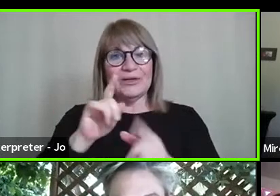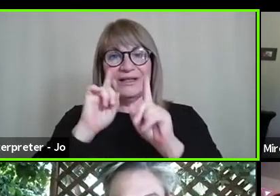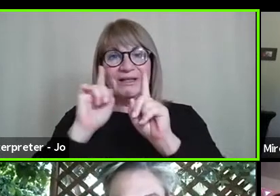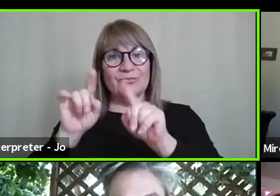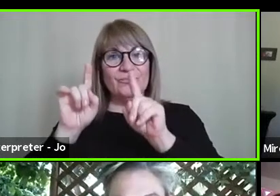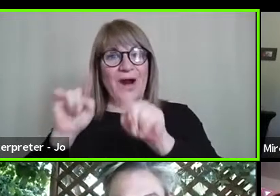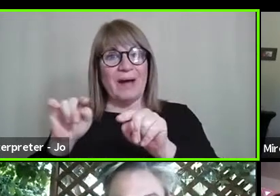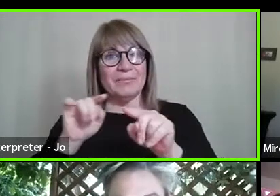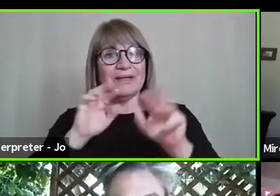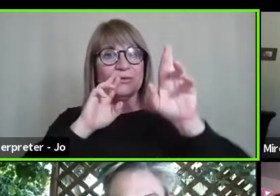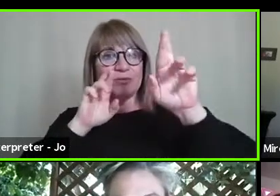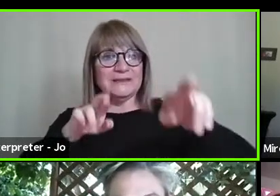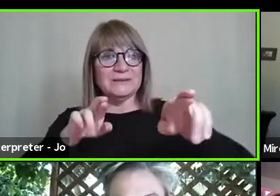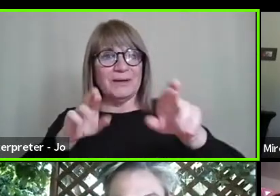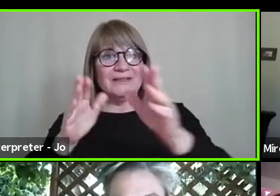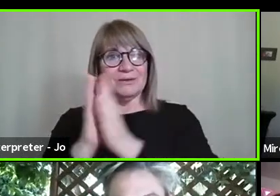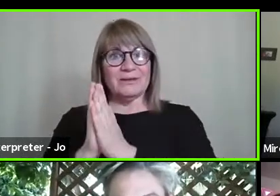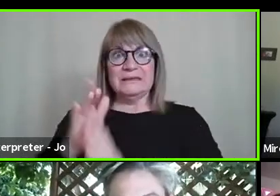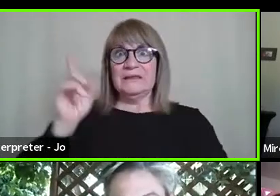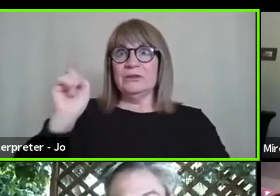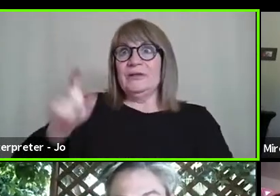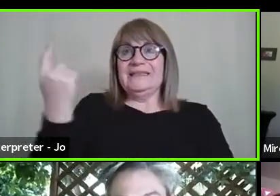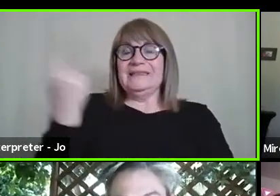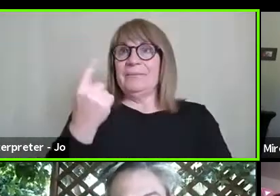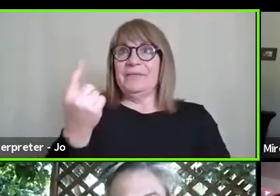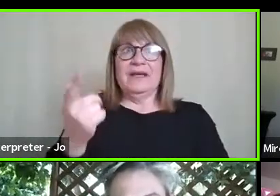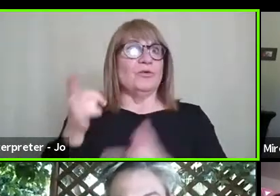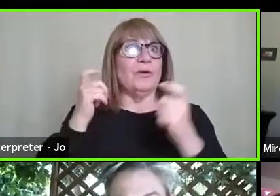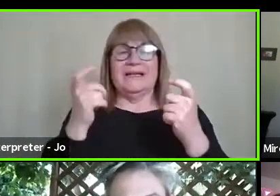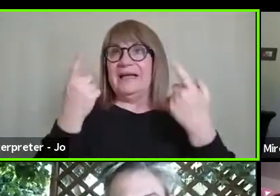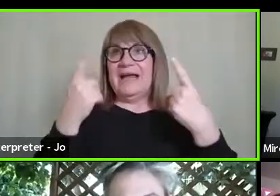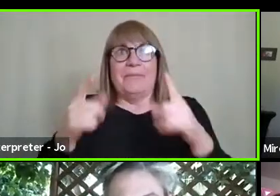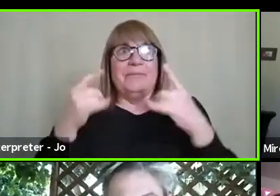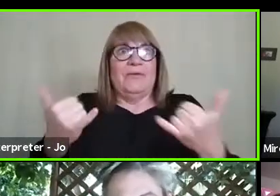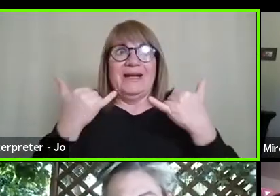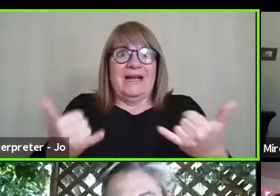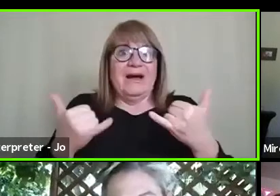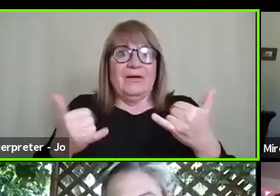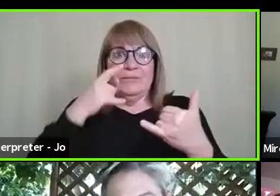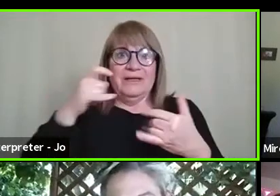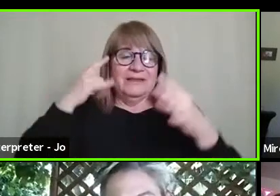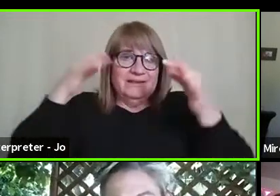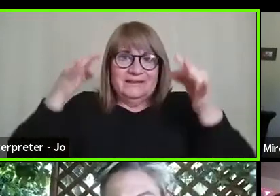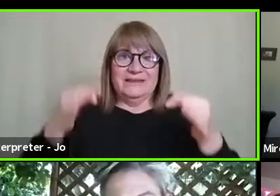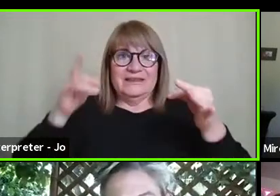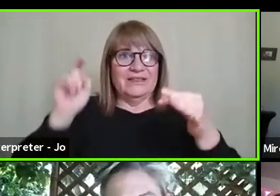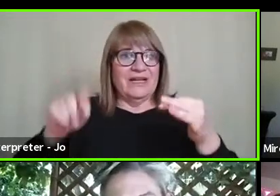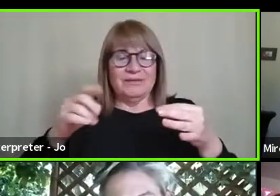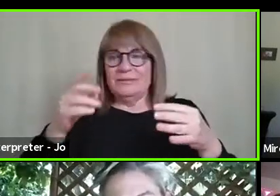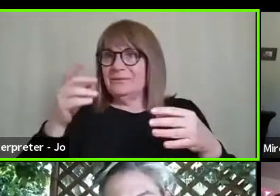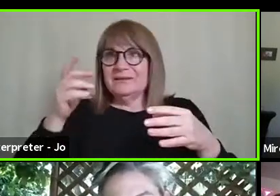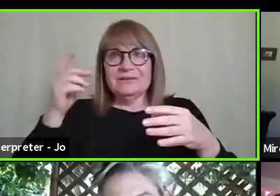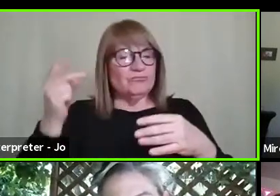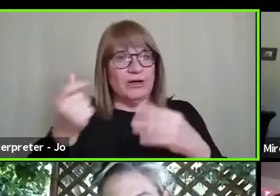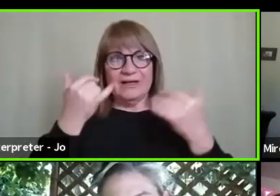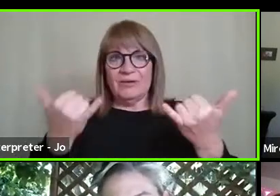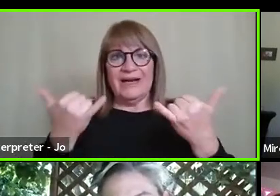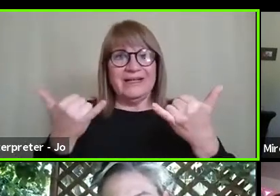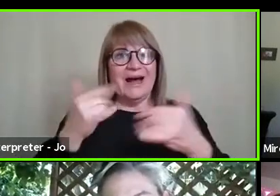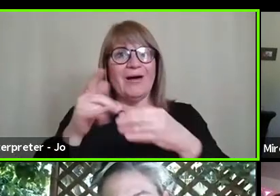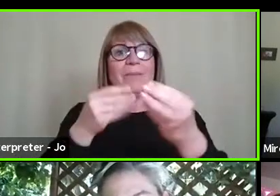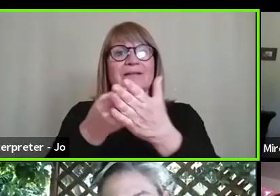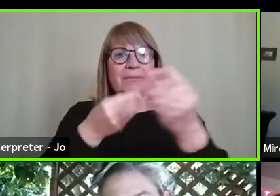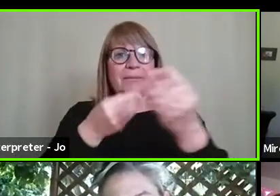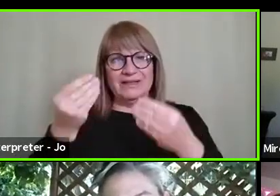requests where it's like okay we need something quickly done now because you know there's a decision that needs to be made on the budget but it's been very much